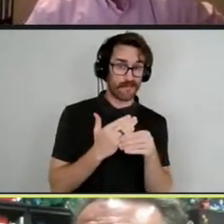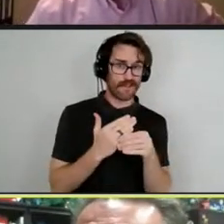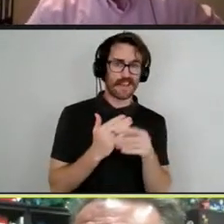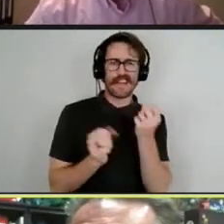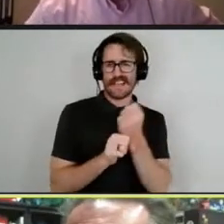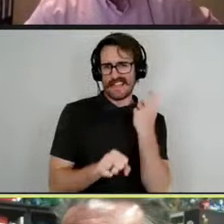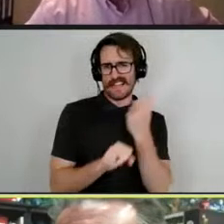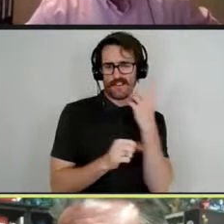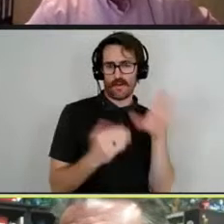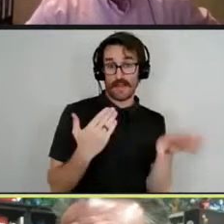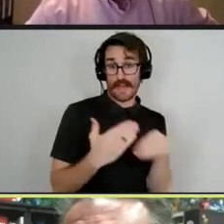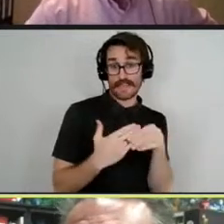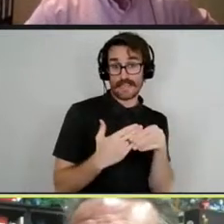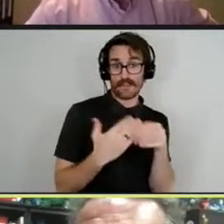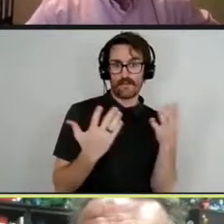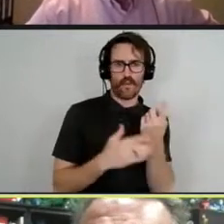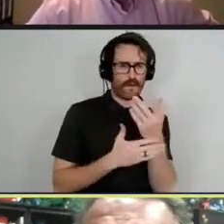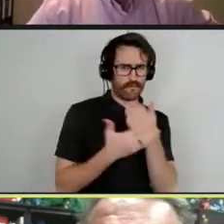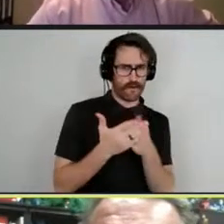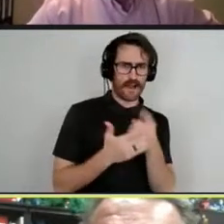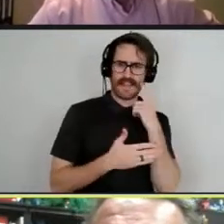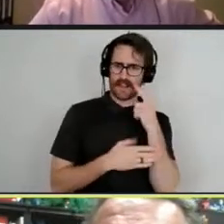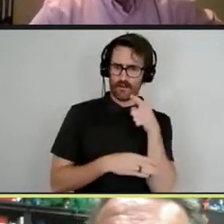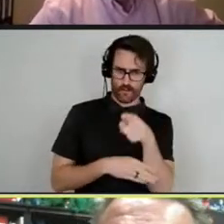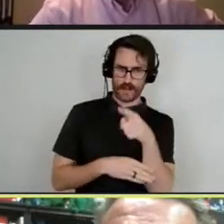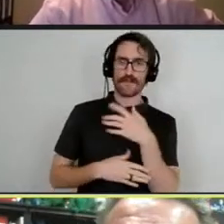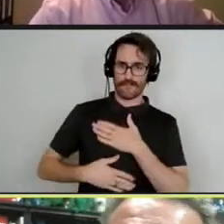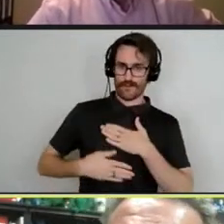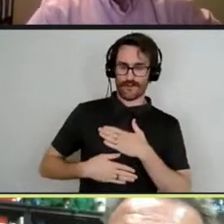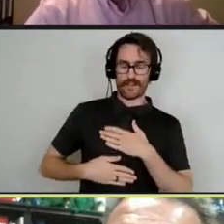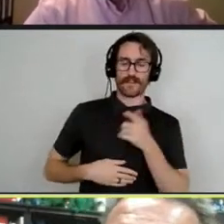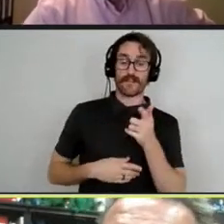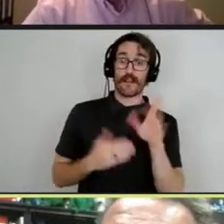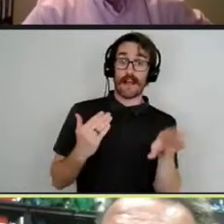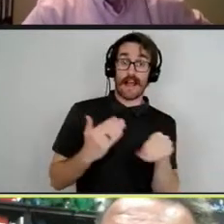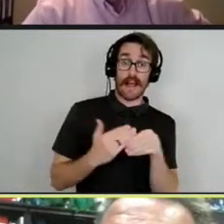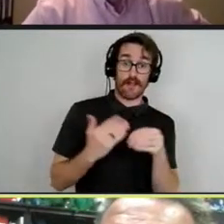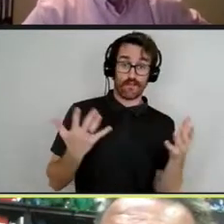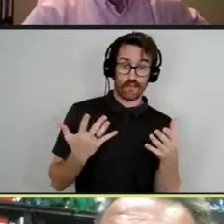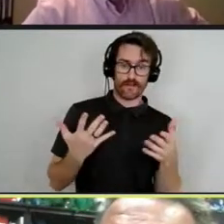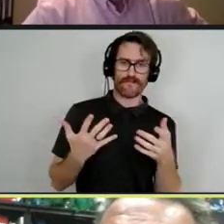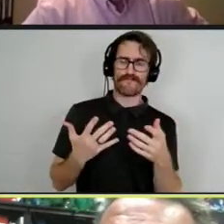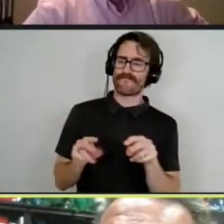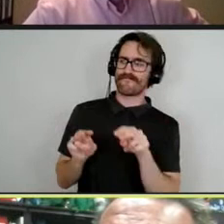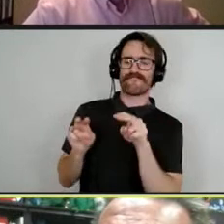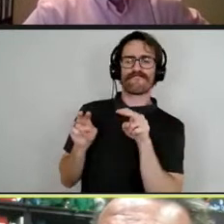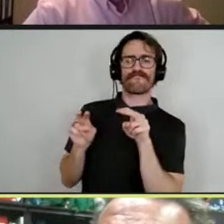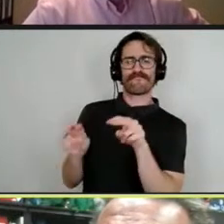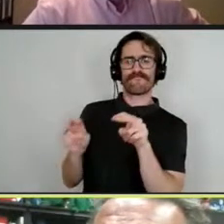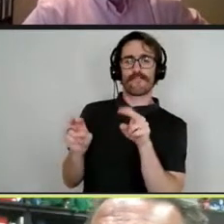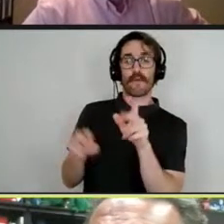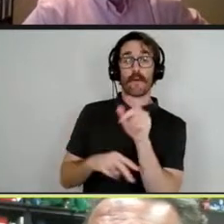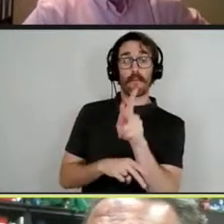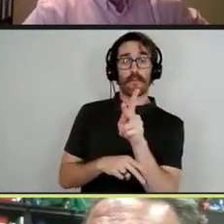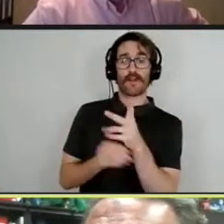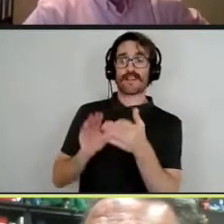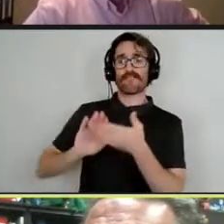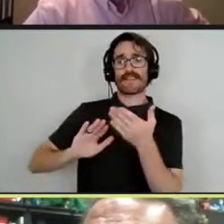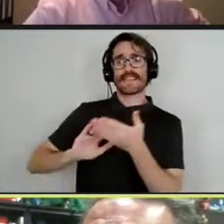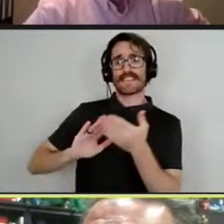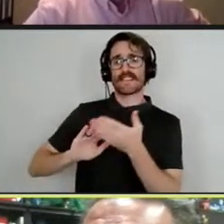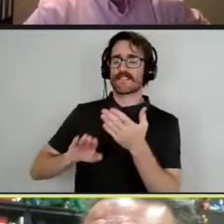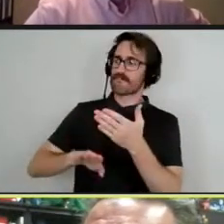program, which I think, Councillor, you will appreciate, is keeping an eye on park maintenance and garbage